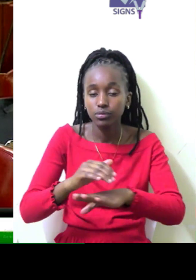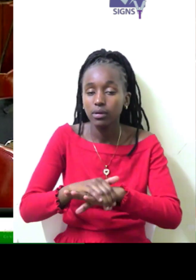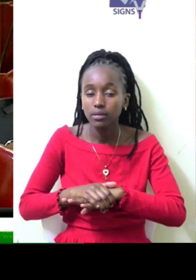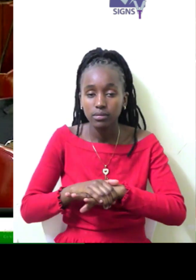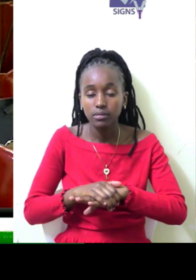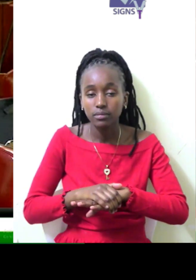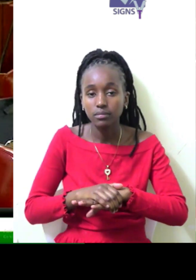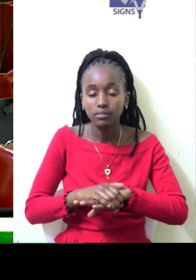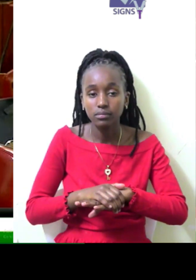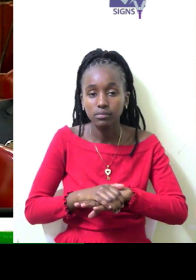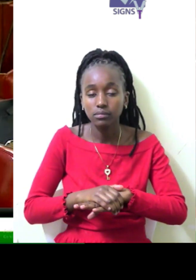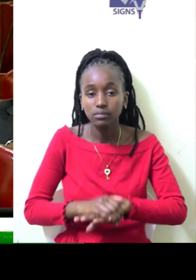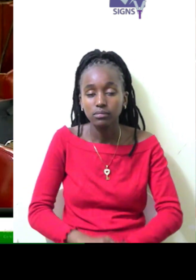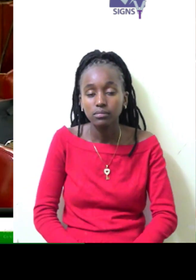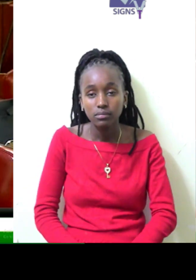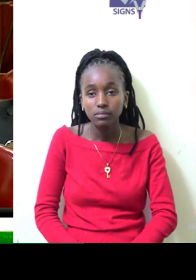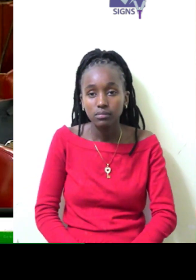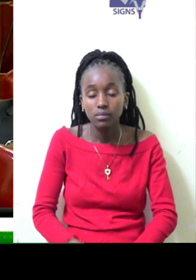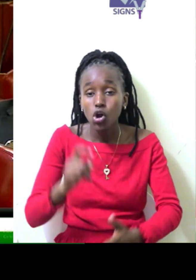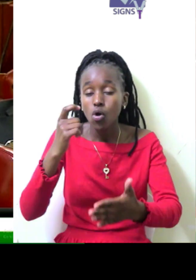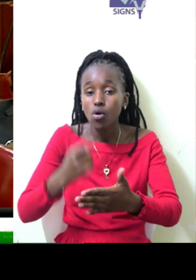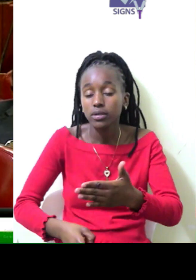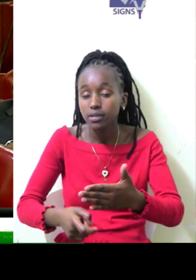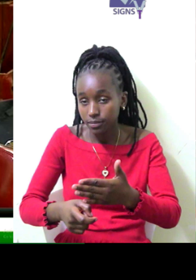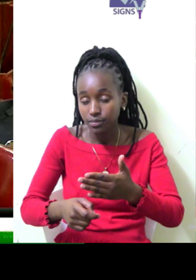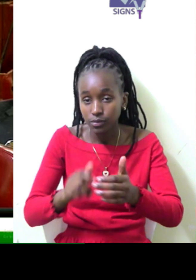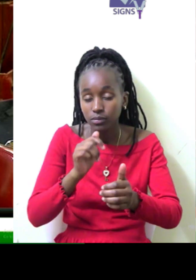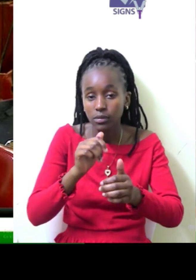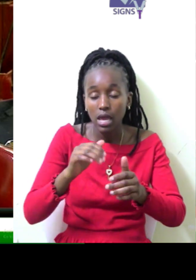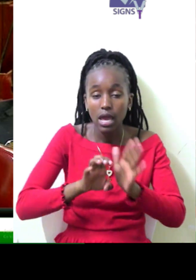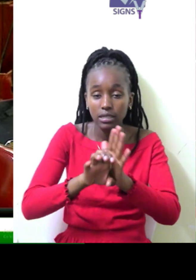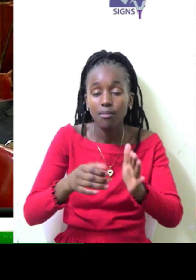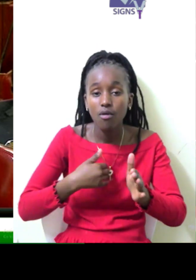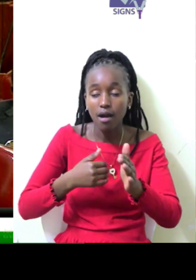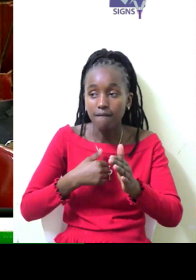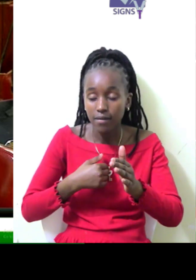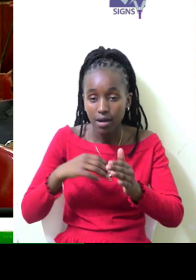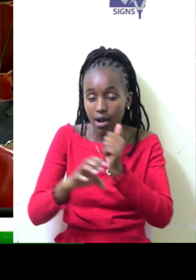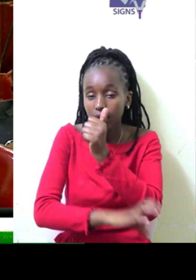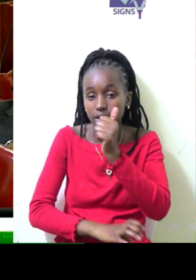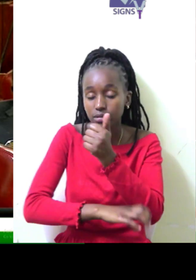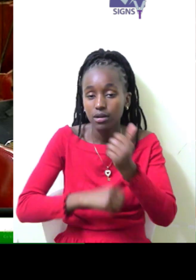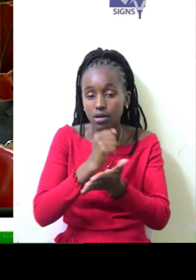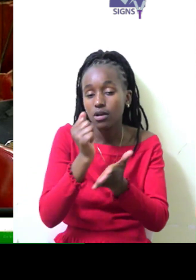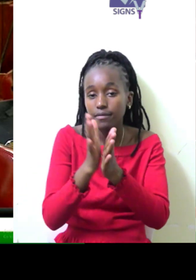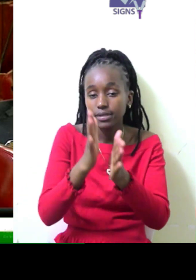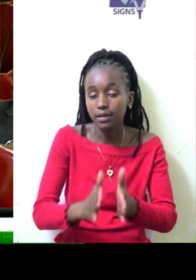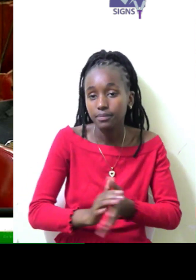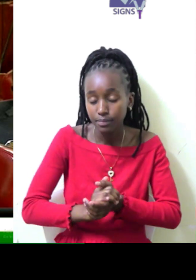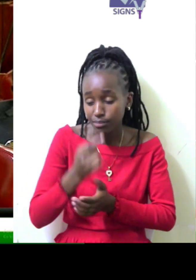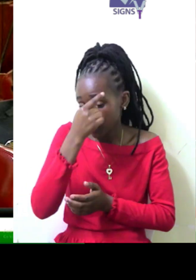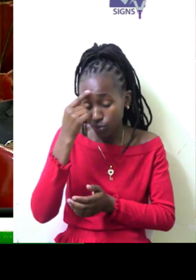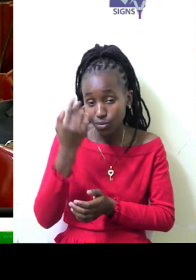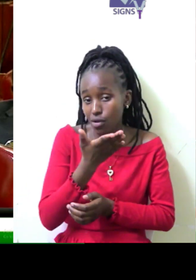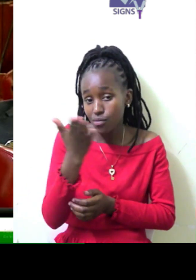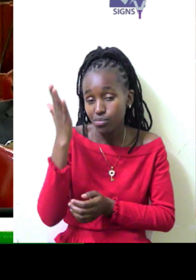term contracts, like state officers within this parliament. And I know you know who state